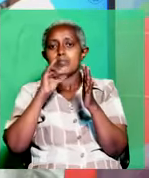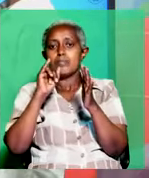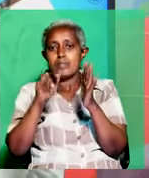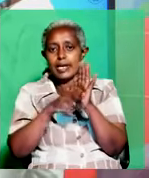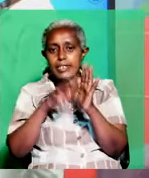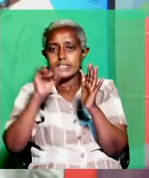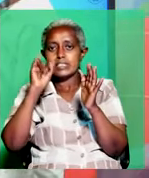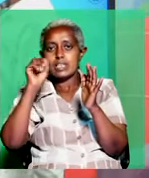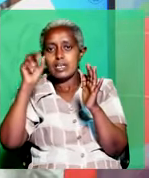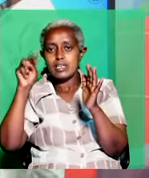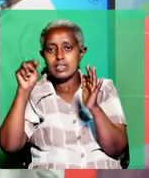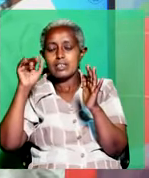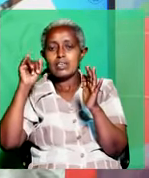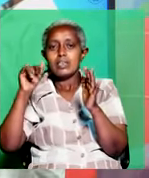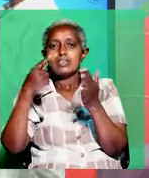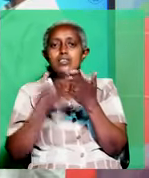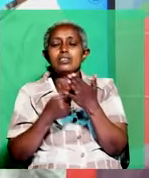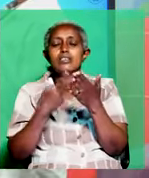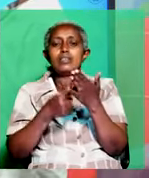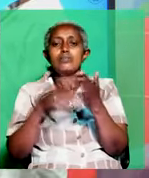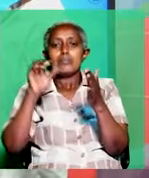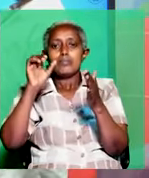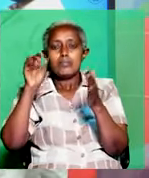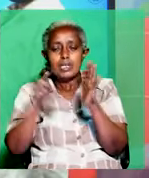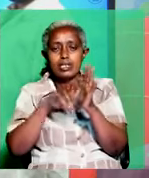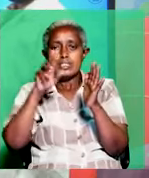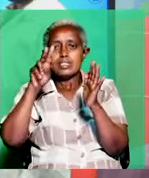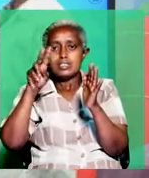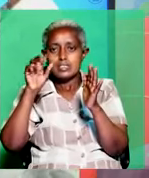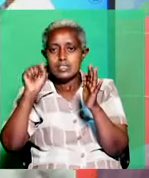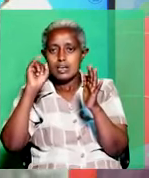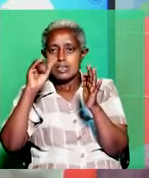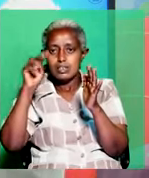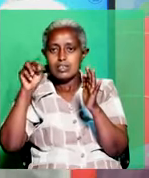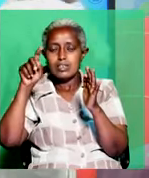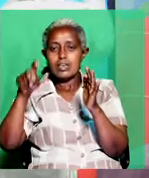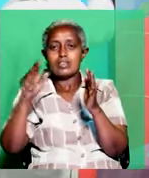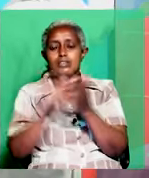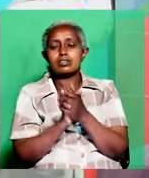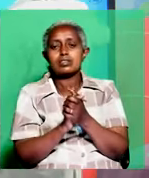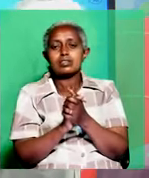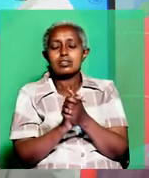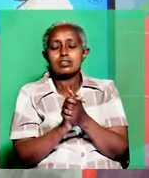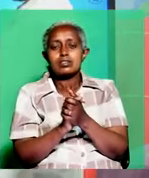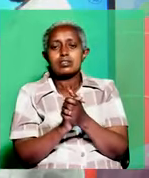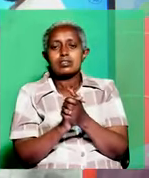Minus sin x times x is minus x sin x. So